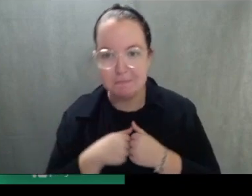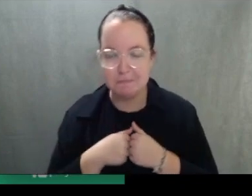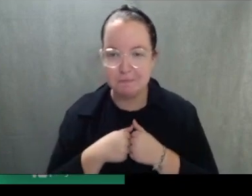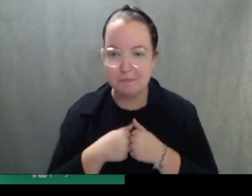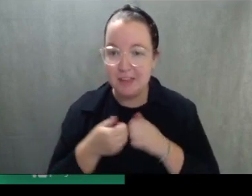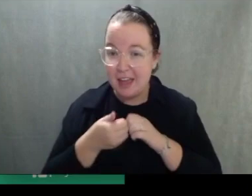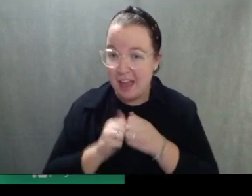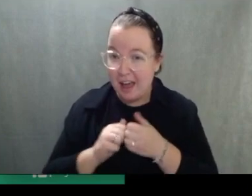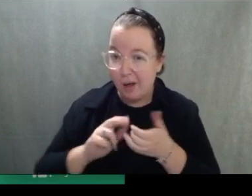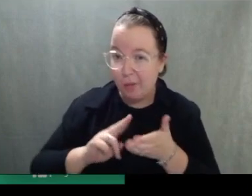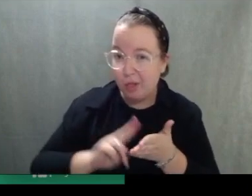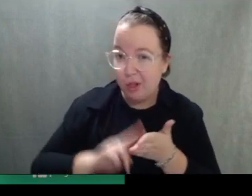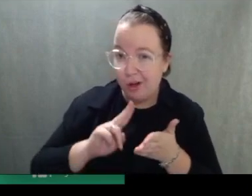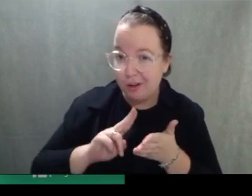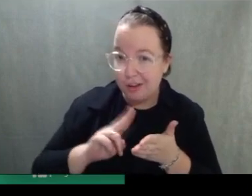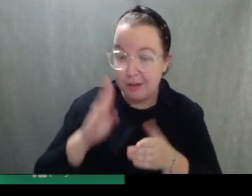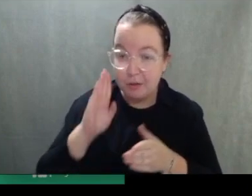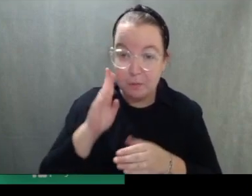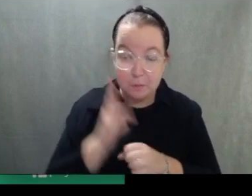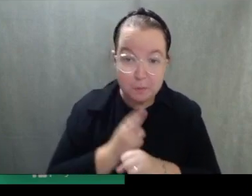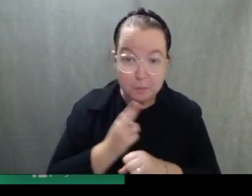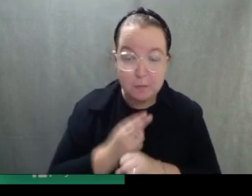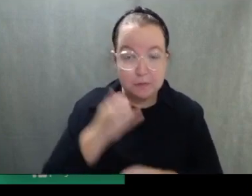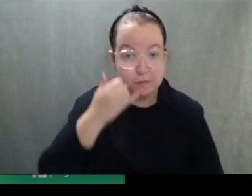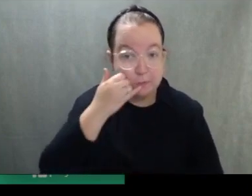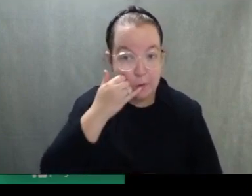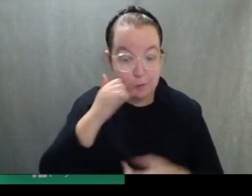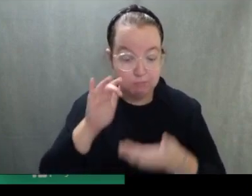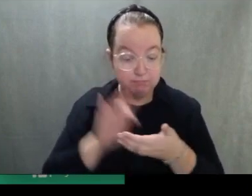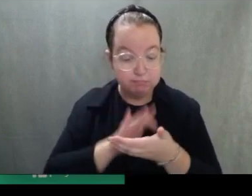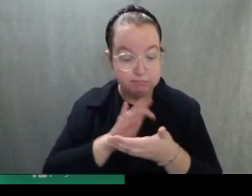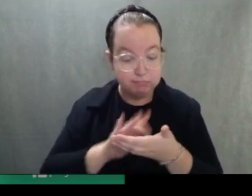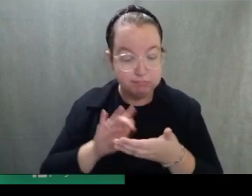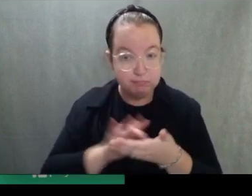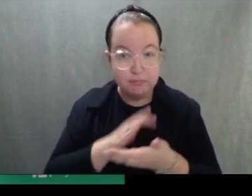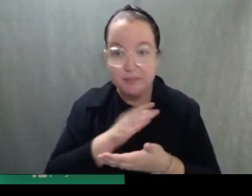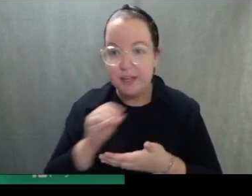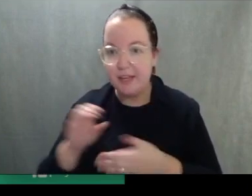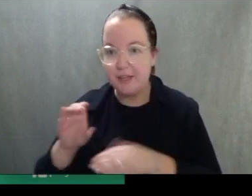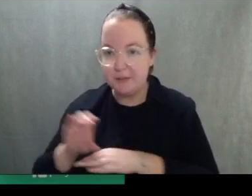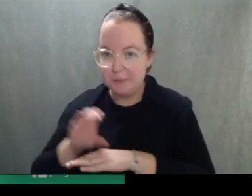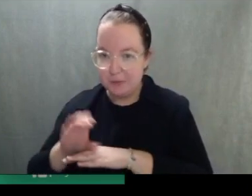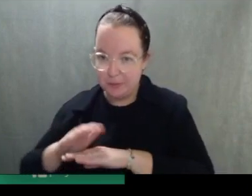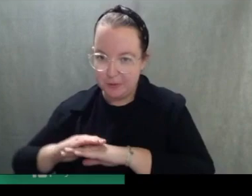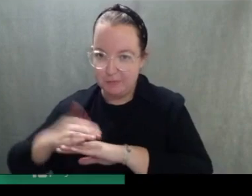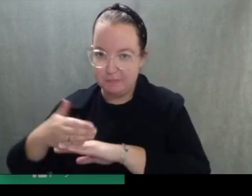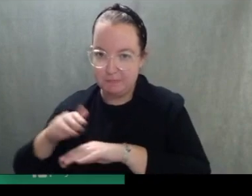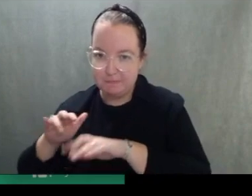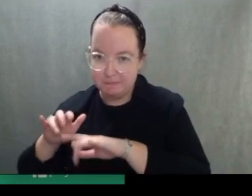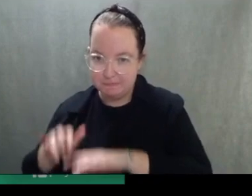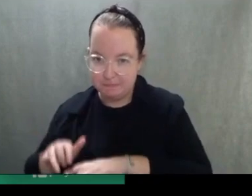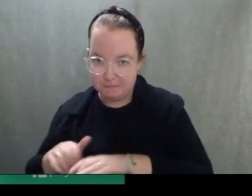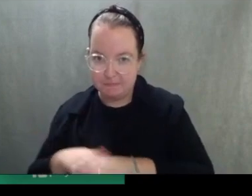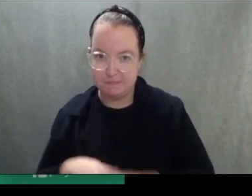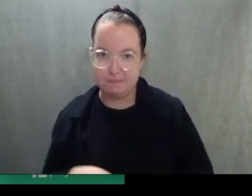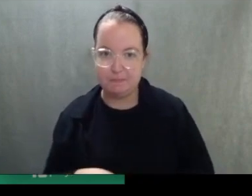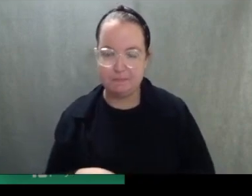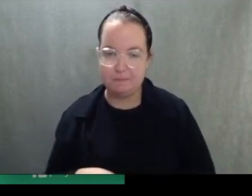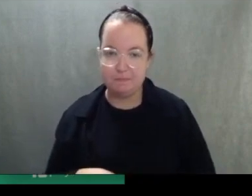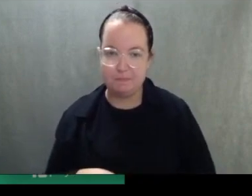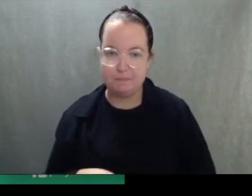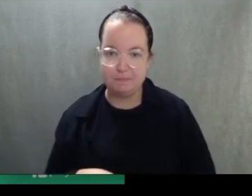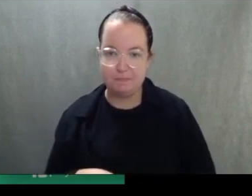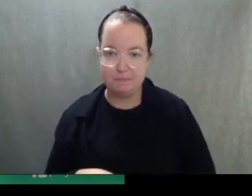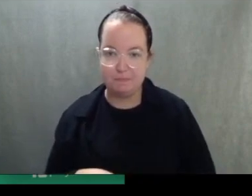into PayCom through the app on your smartphone or through your computer. We'll go through an overview and demonstration on how